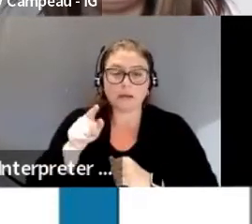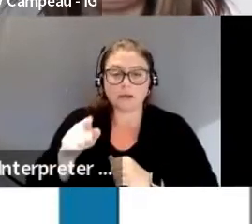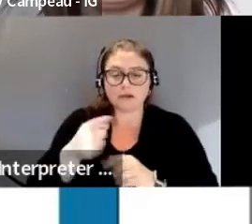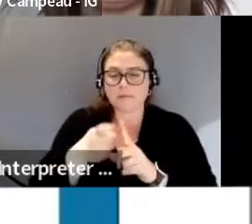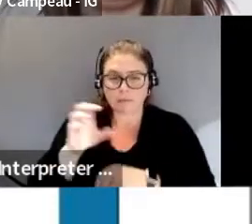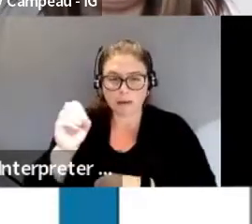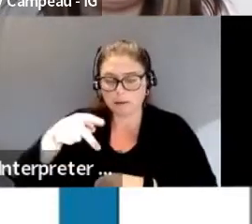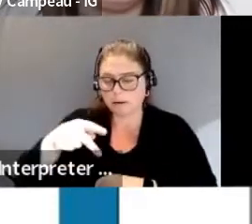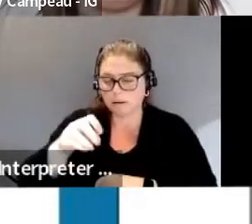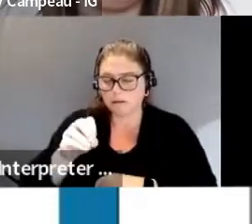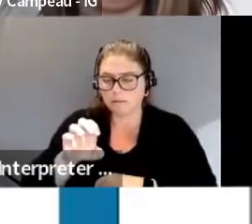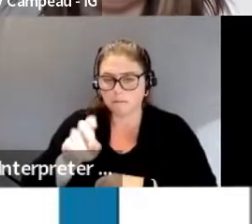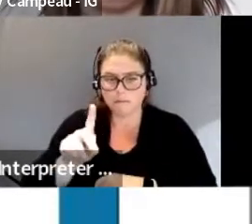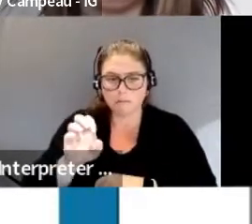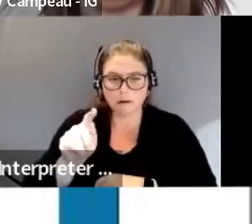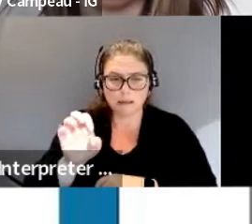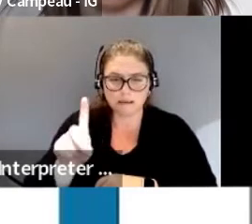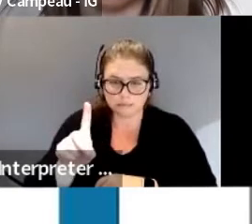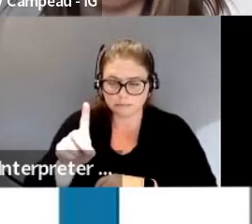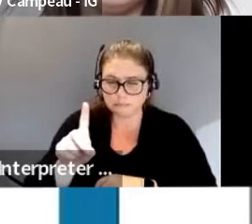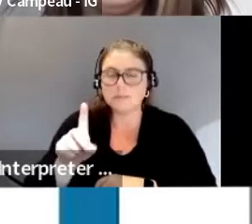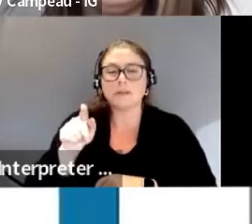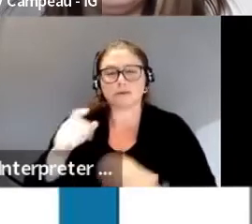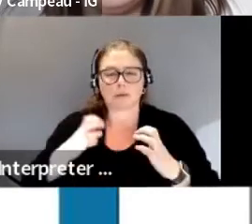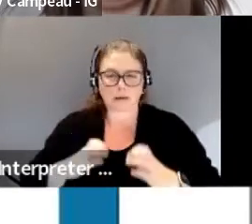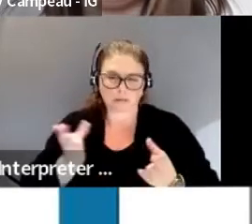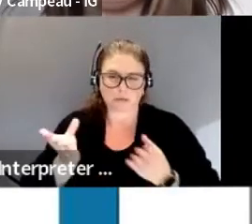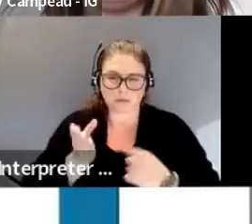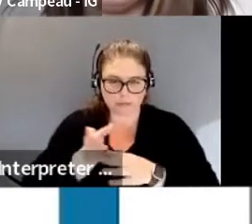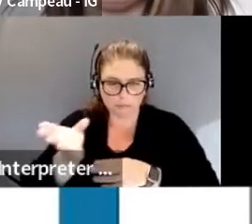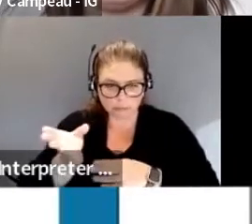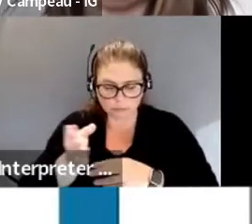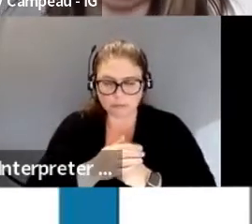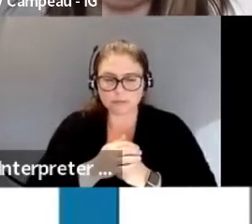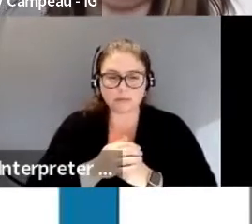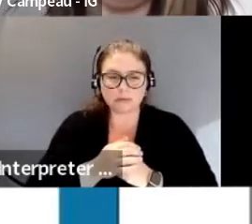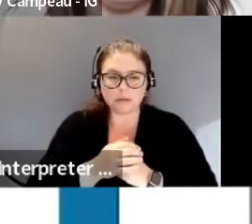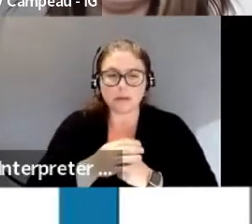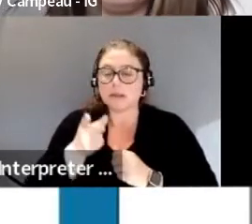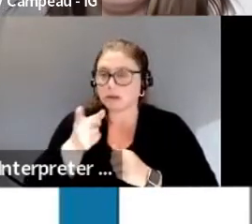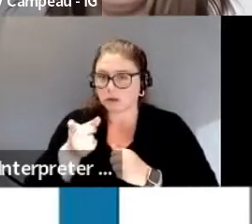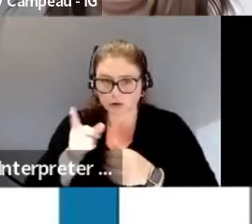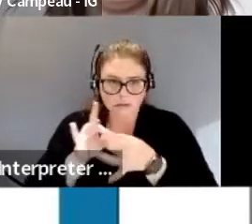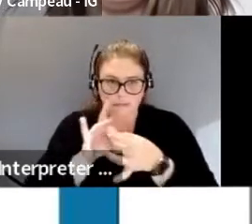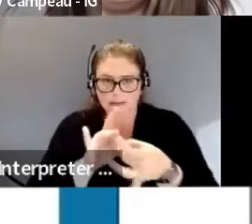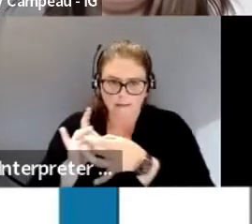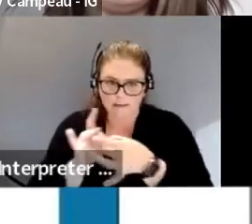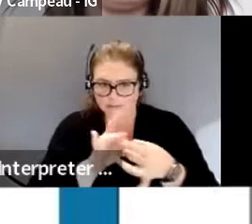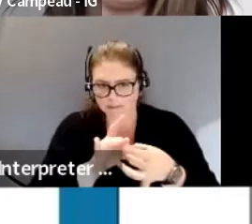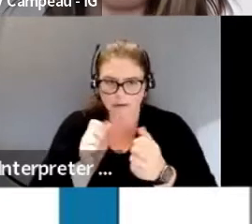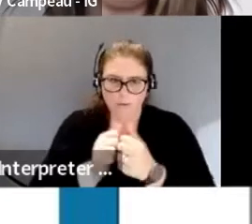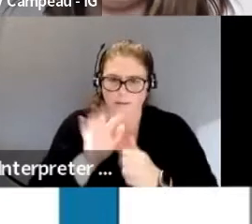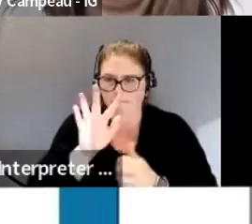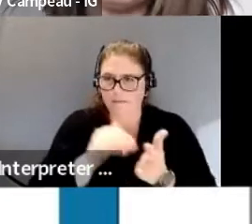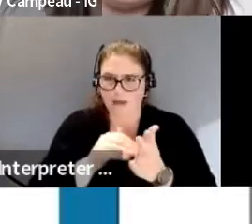Katherine is the liaison between the world of non-dilutive funding and the company's 5,000 plus users. In addition to being